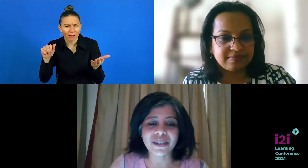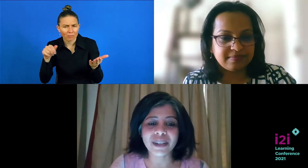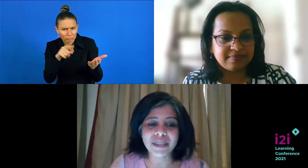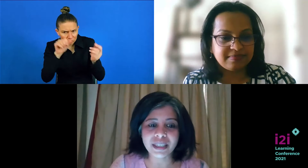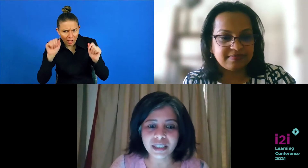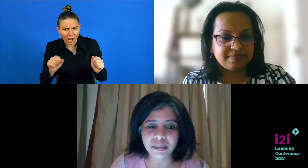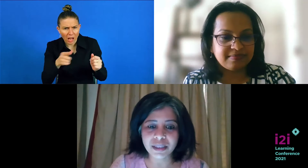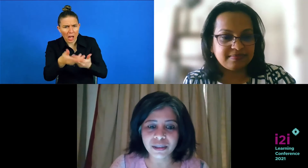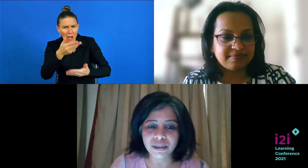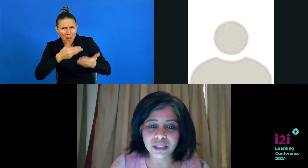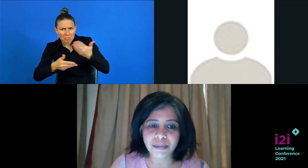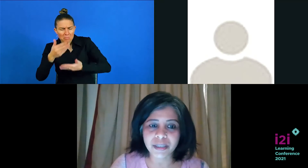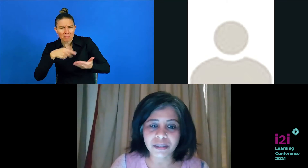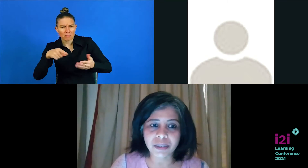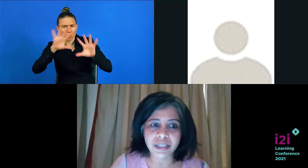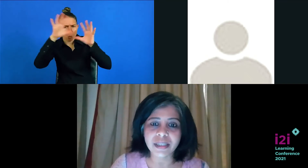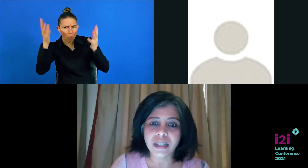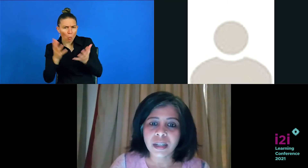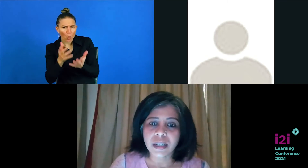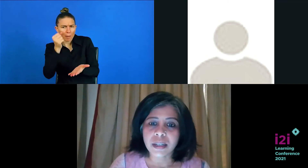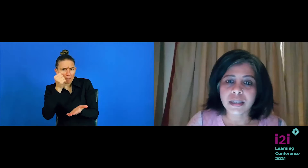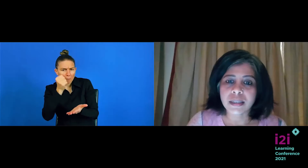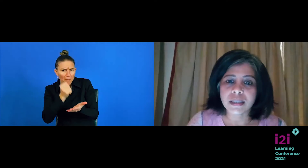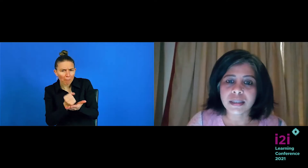Thank you, Saku. Let me just take a minute to share my screen.